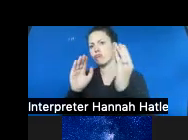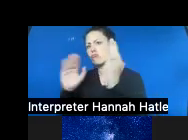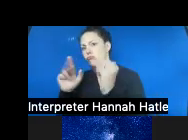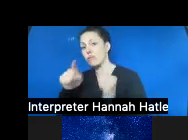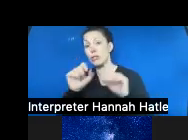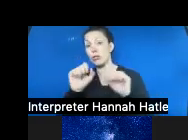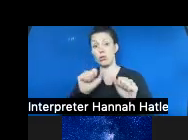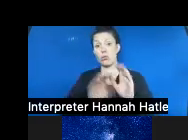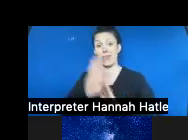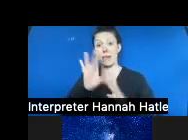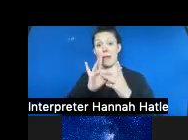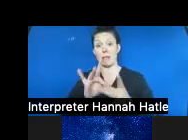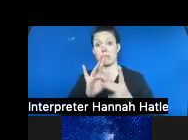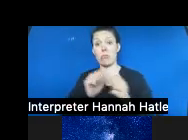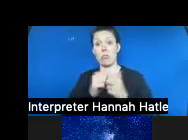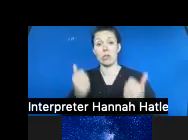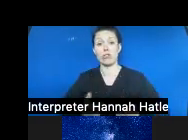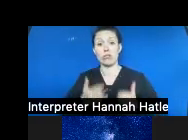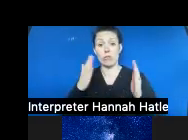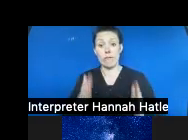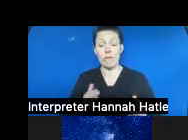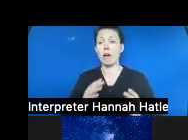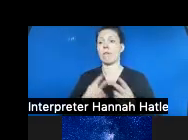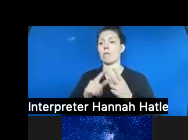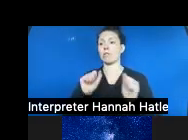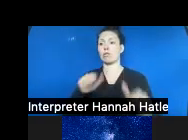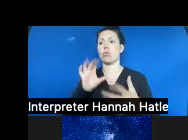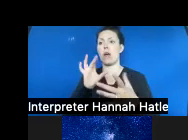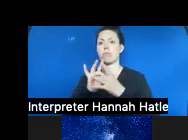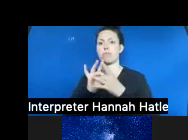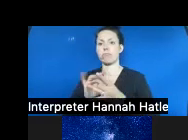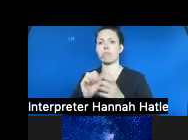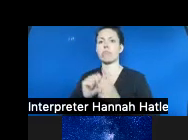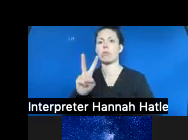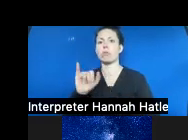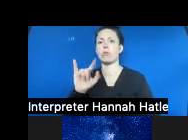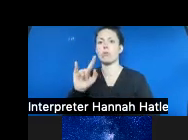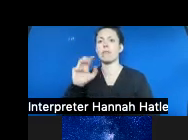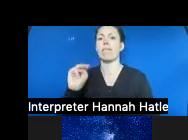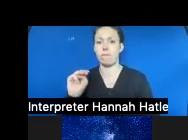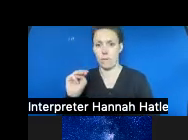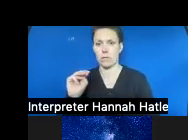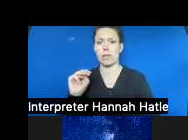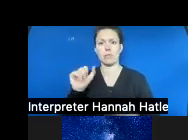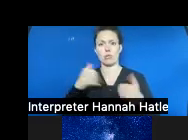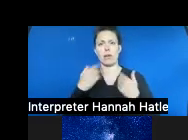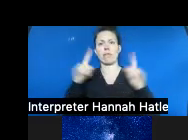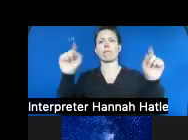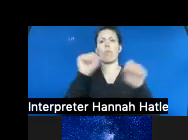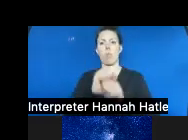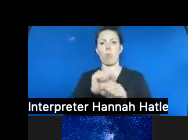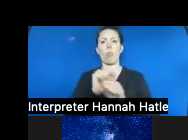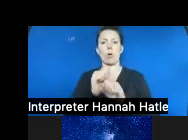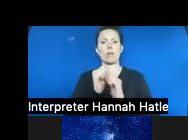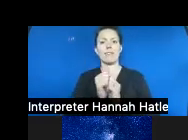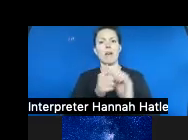the survivors and victims that are there? How are you connecting? And that's really a big part of doing this work together.